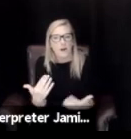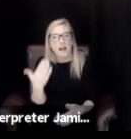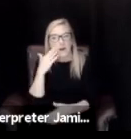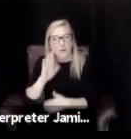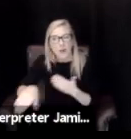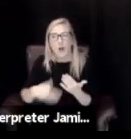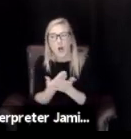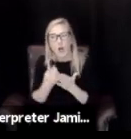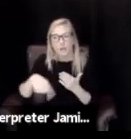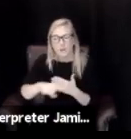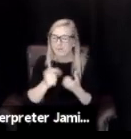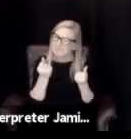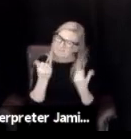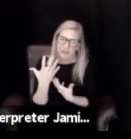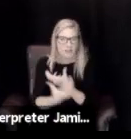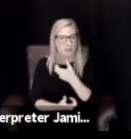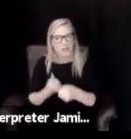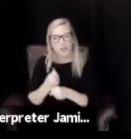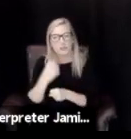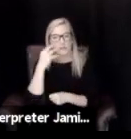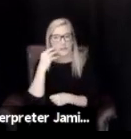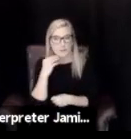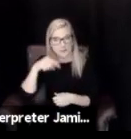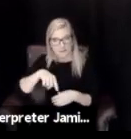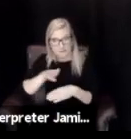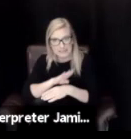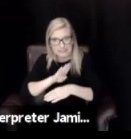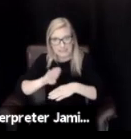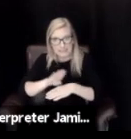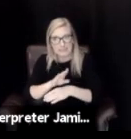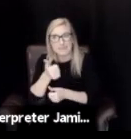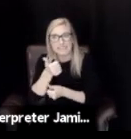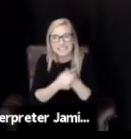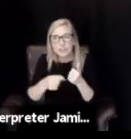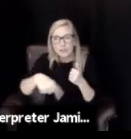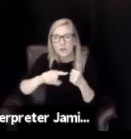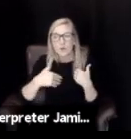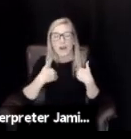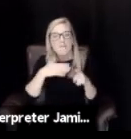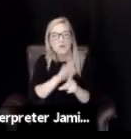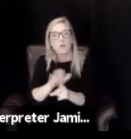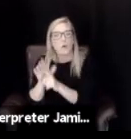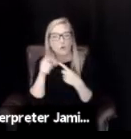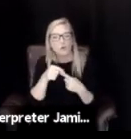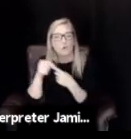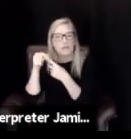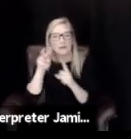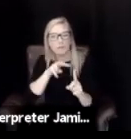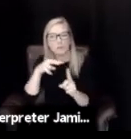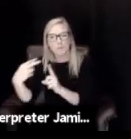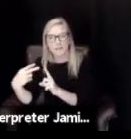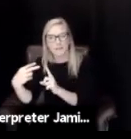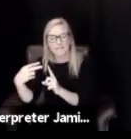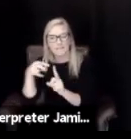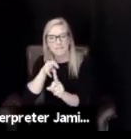probably years of experience in this business, each one of you have your own unique perspective and lens in which